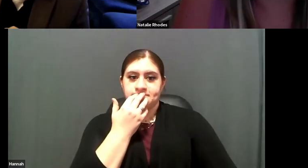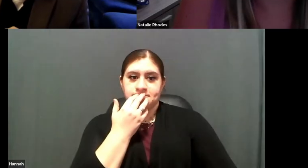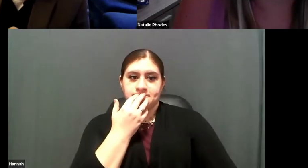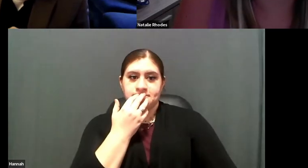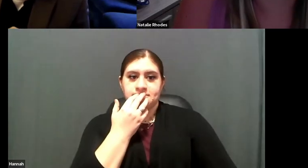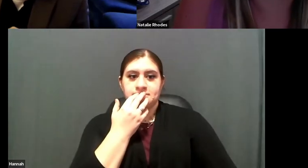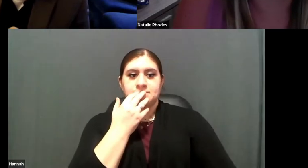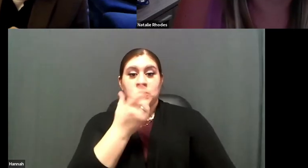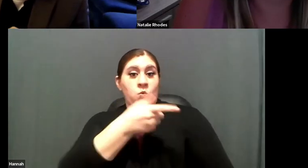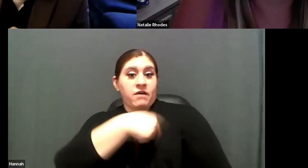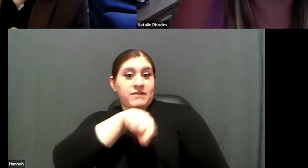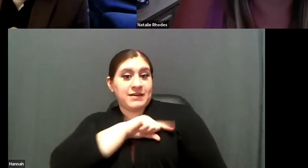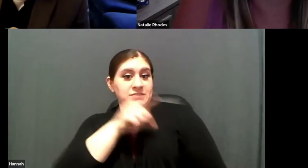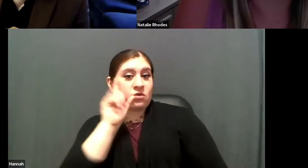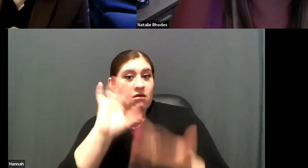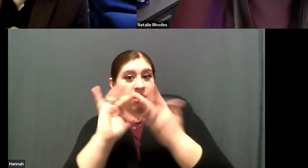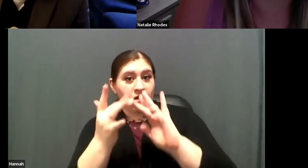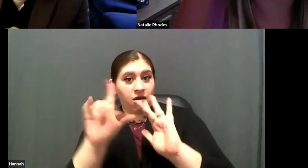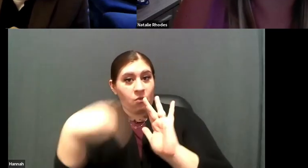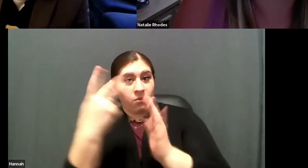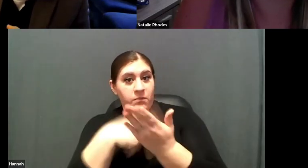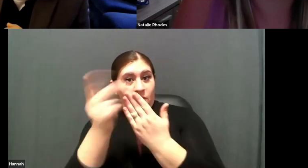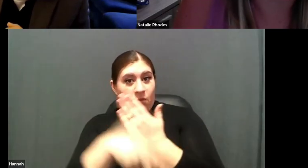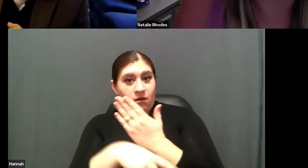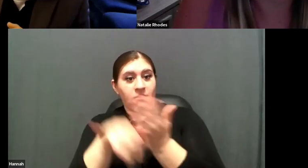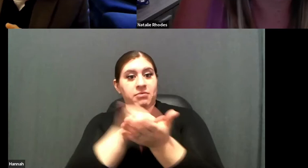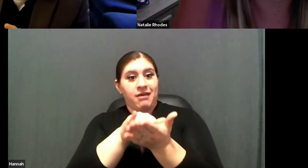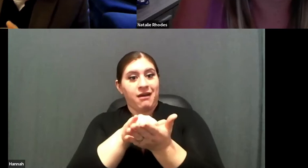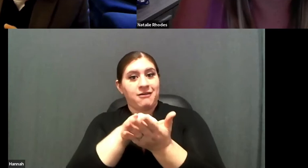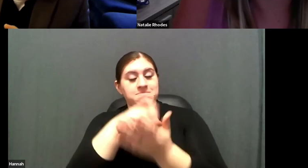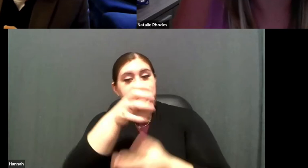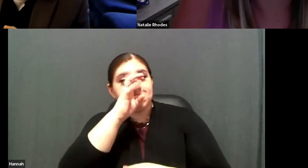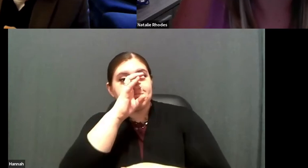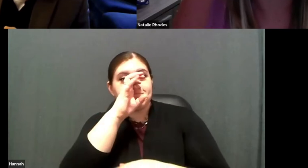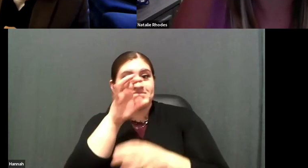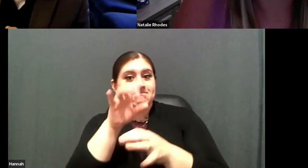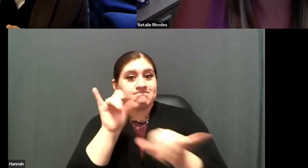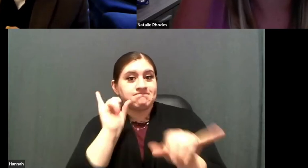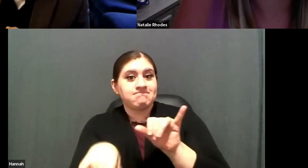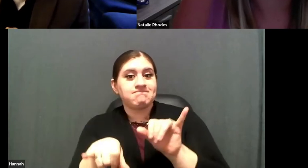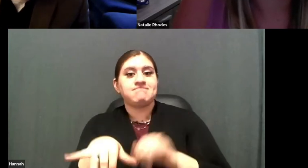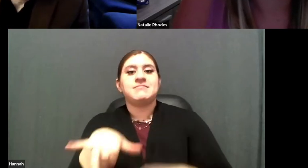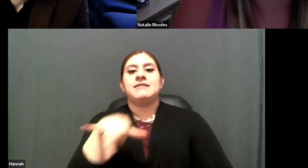Are the qualifications for the online only program etched in stone?